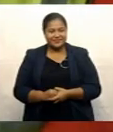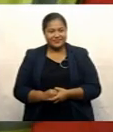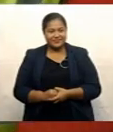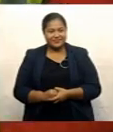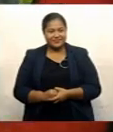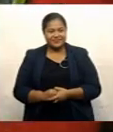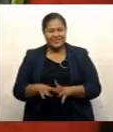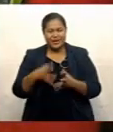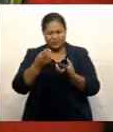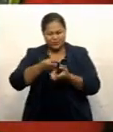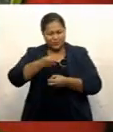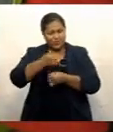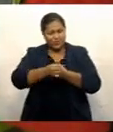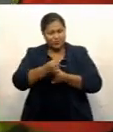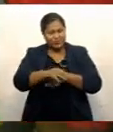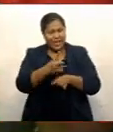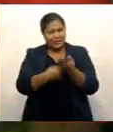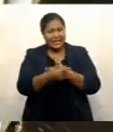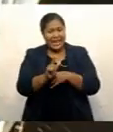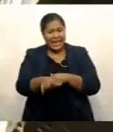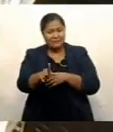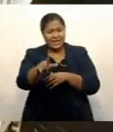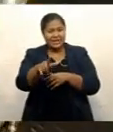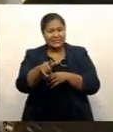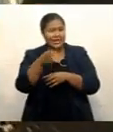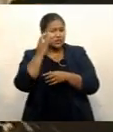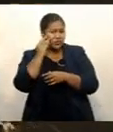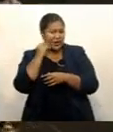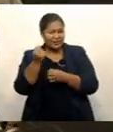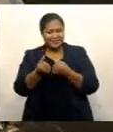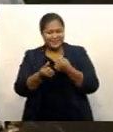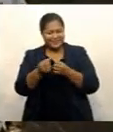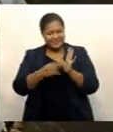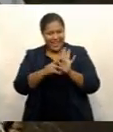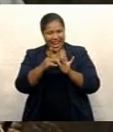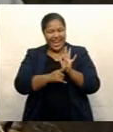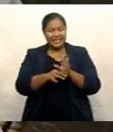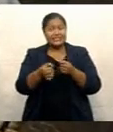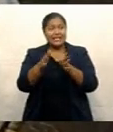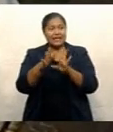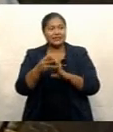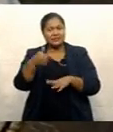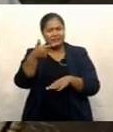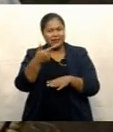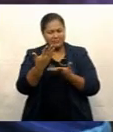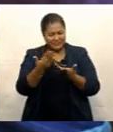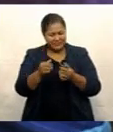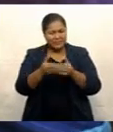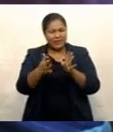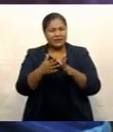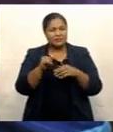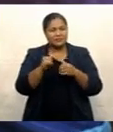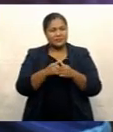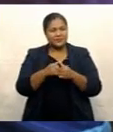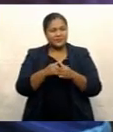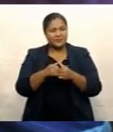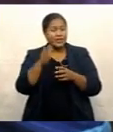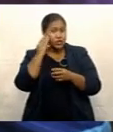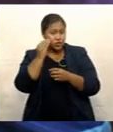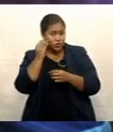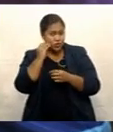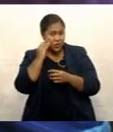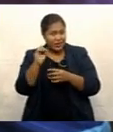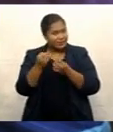Cane crushing at the Lambasa sugar mill has started several weeks before it was initially scheduled to do so. The sugar industry is